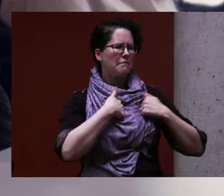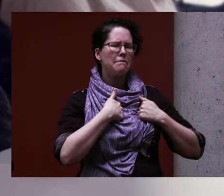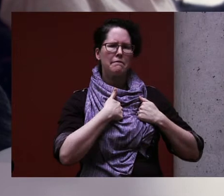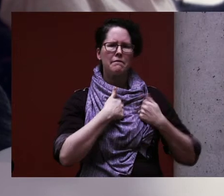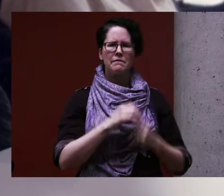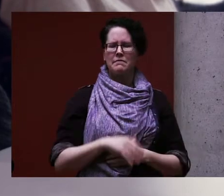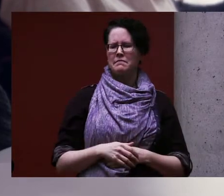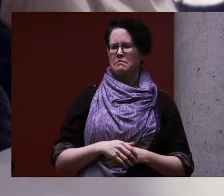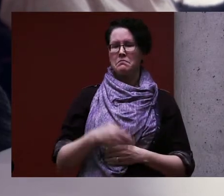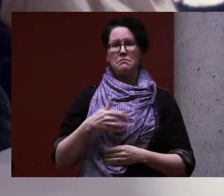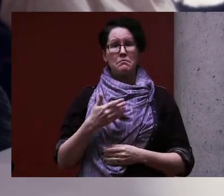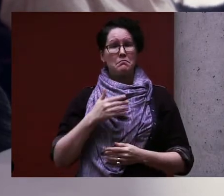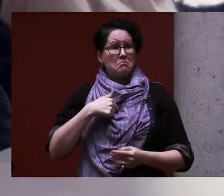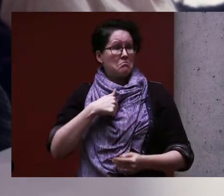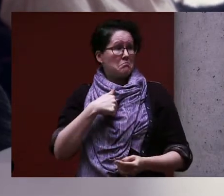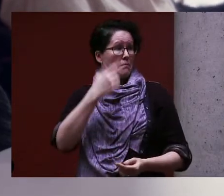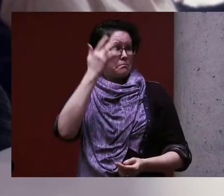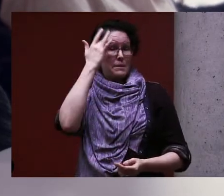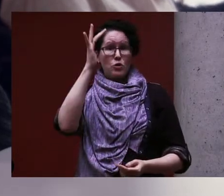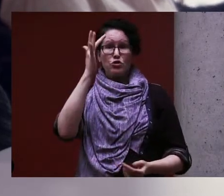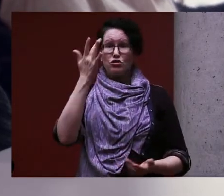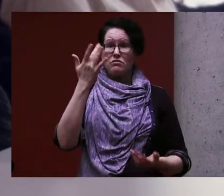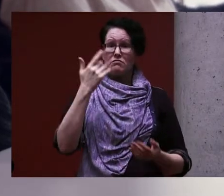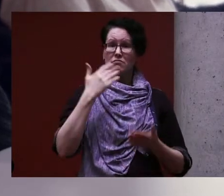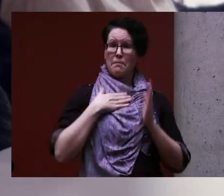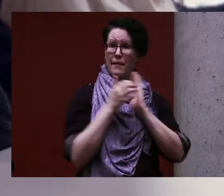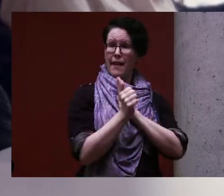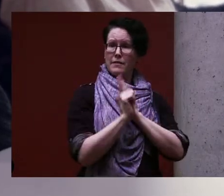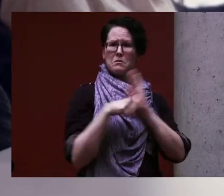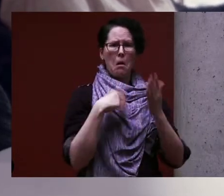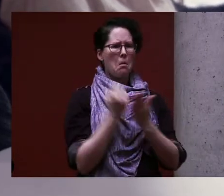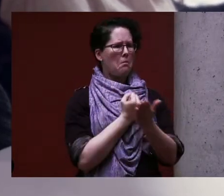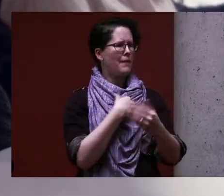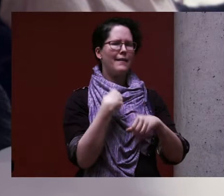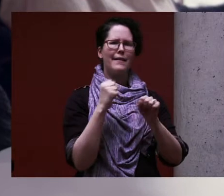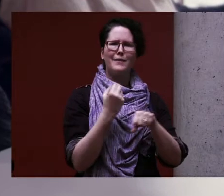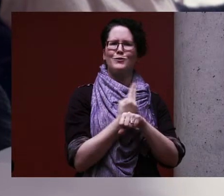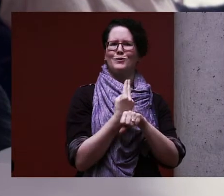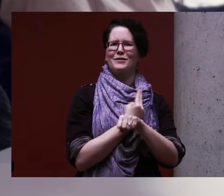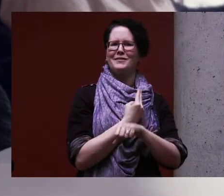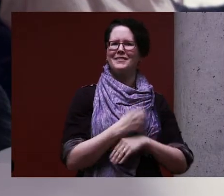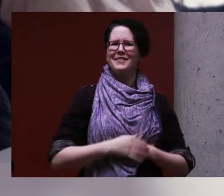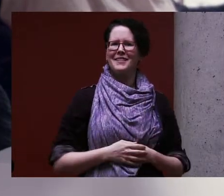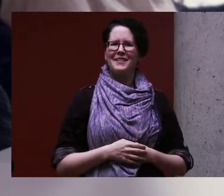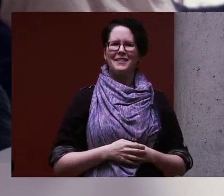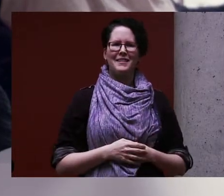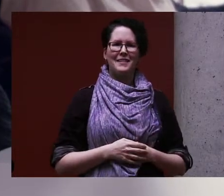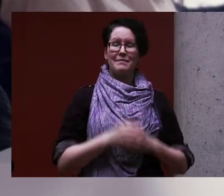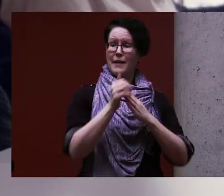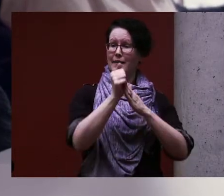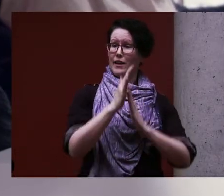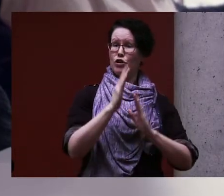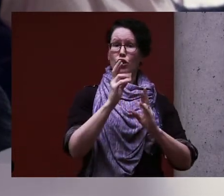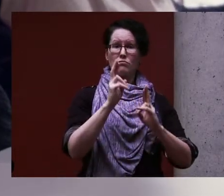smart and can use my talents accordingly. I have learned that I'm a respected